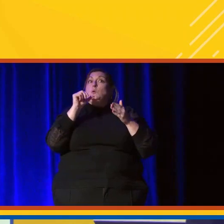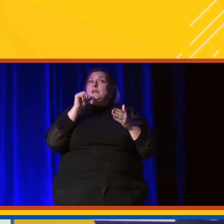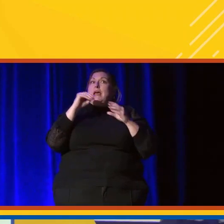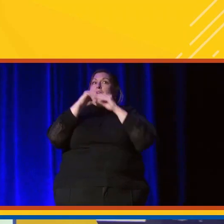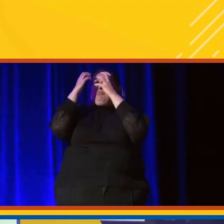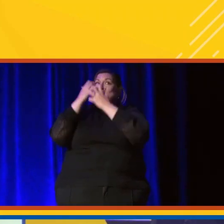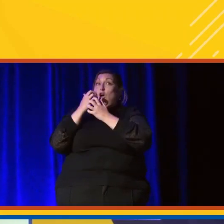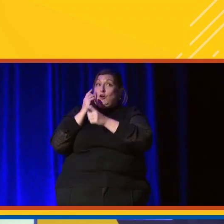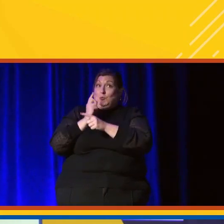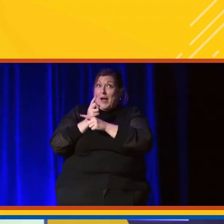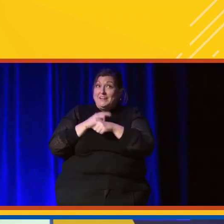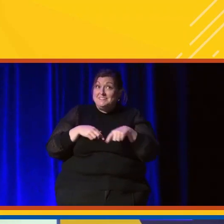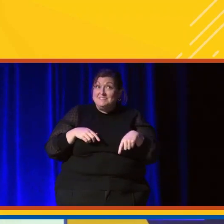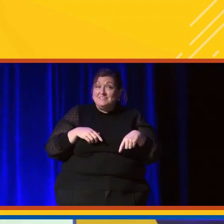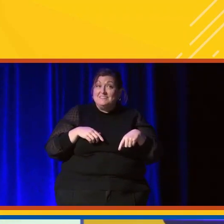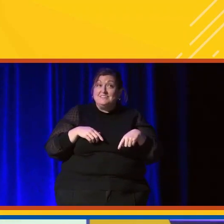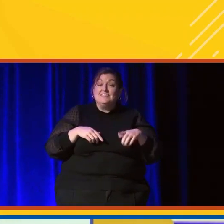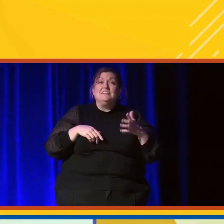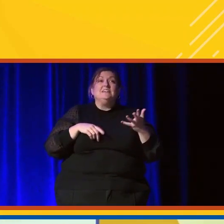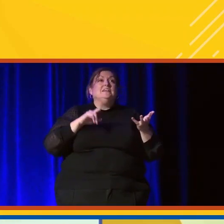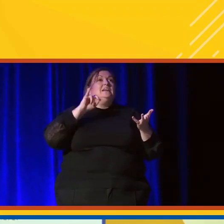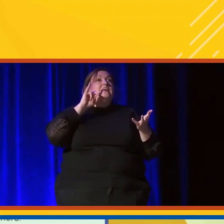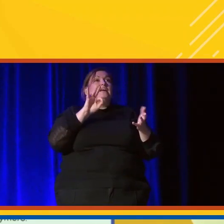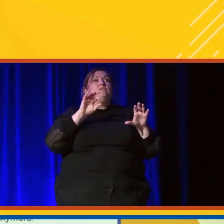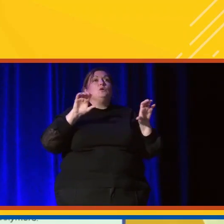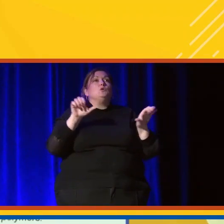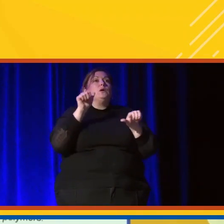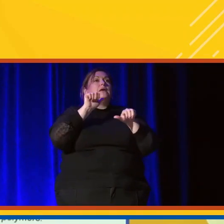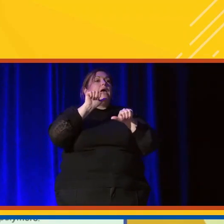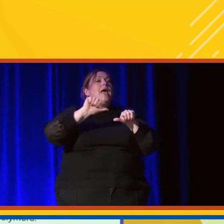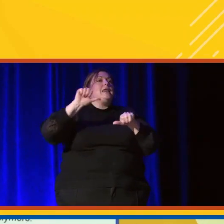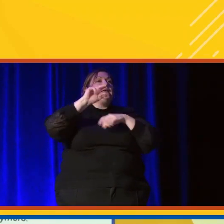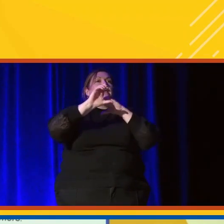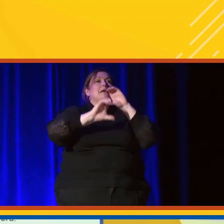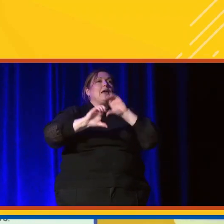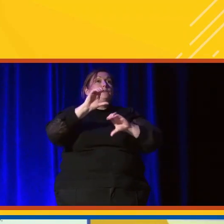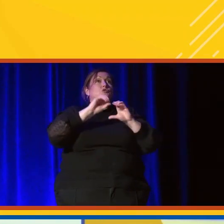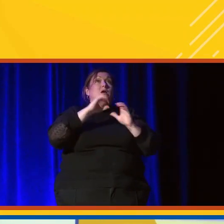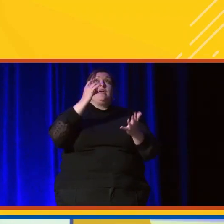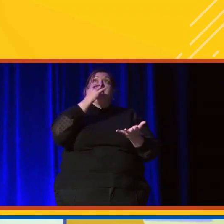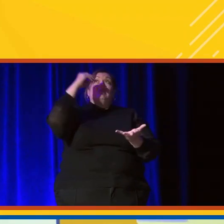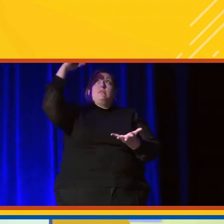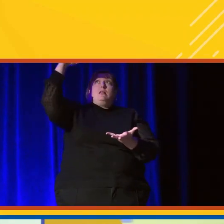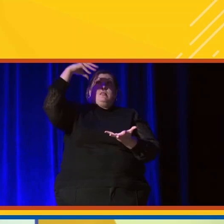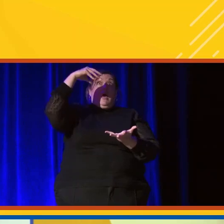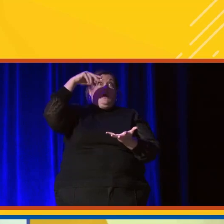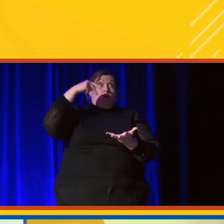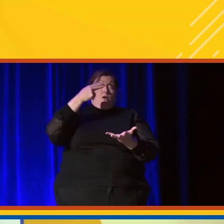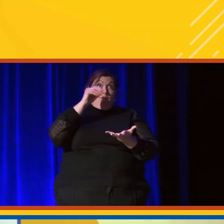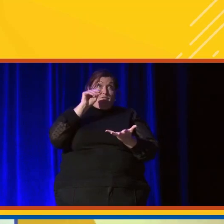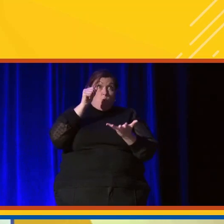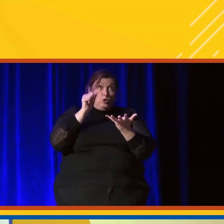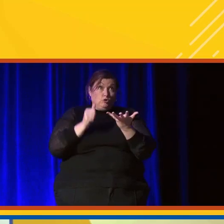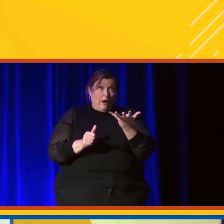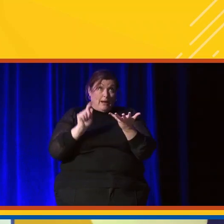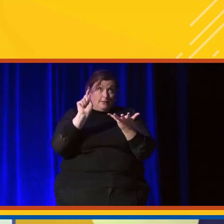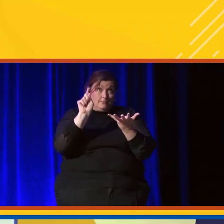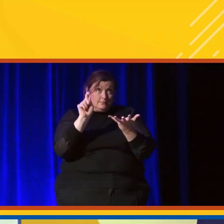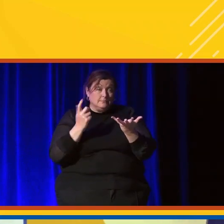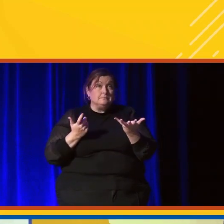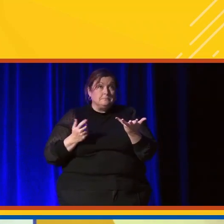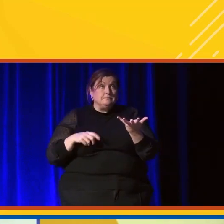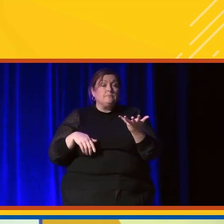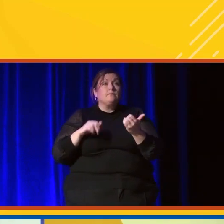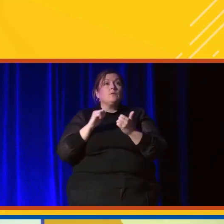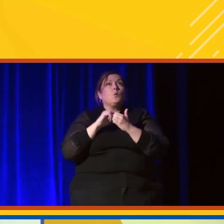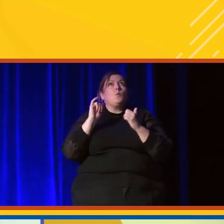right? If you are doing any chemistry of any kind in the light, you have to worry about if you're photodegrading. And so